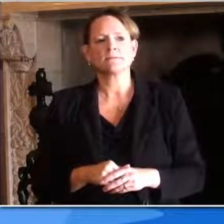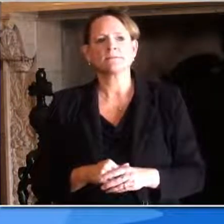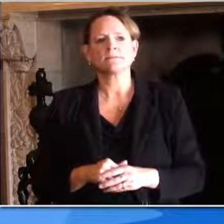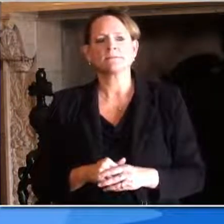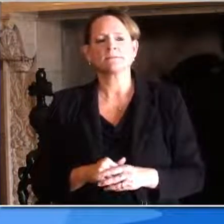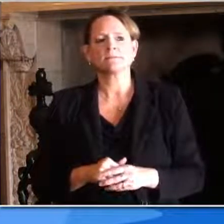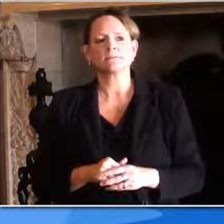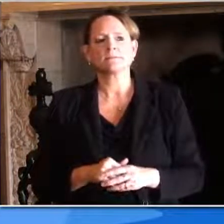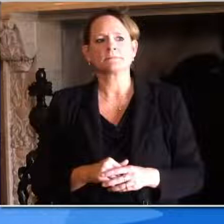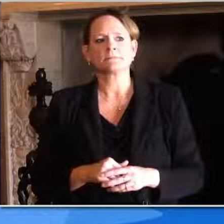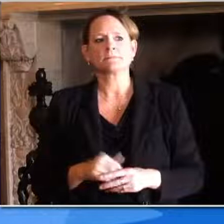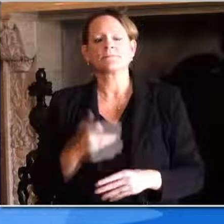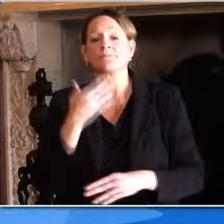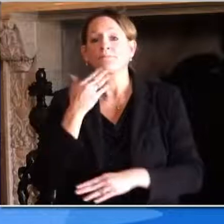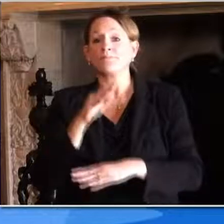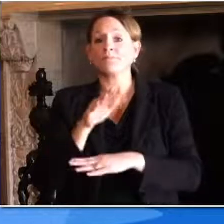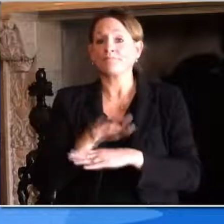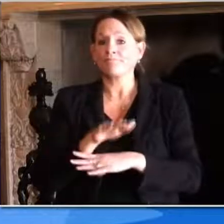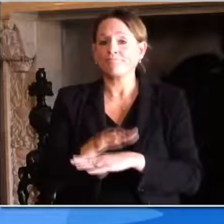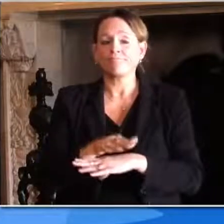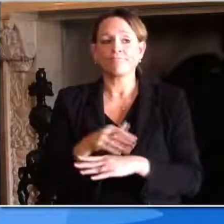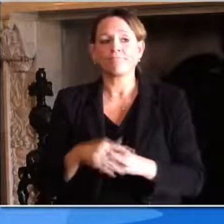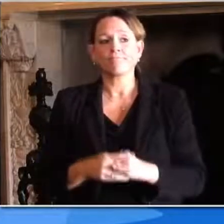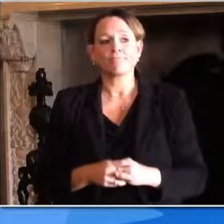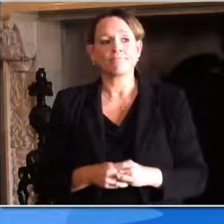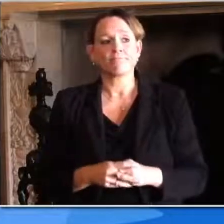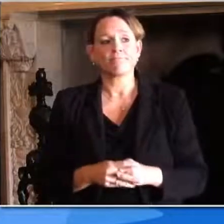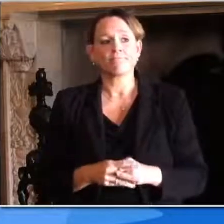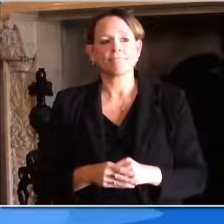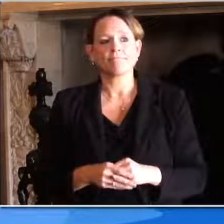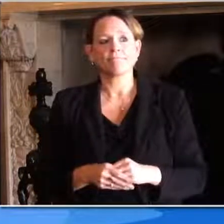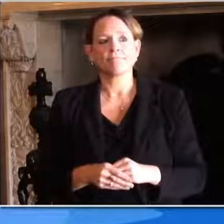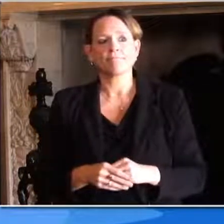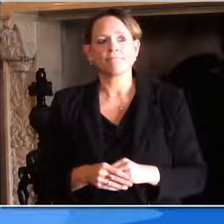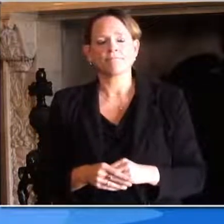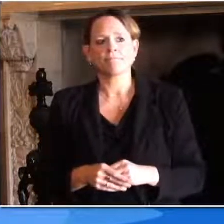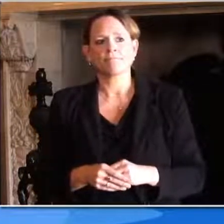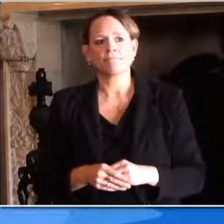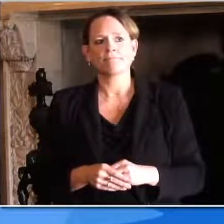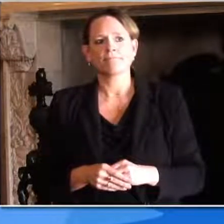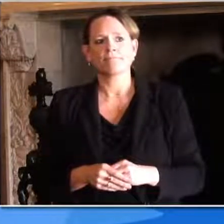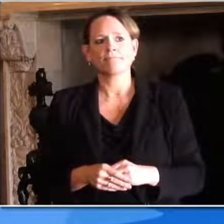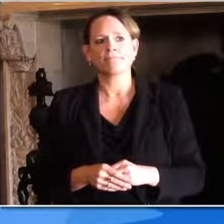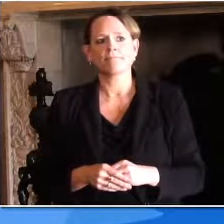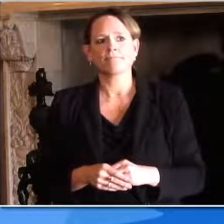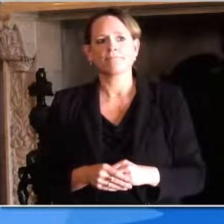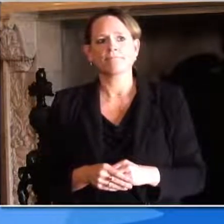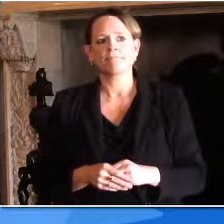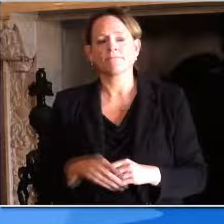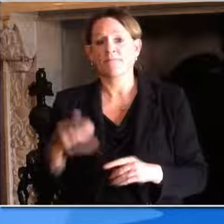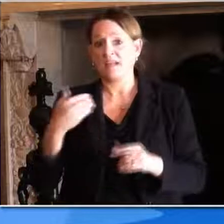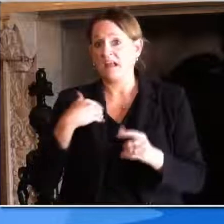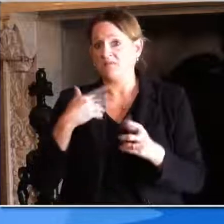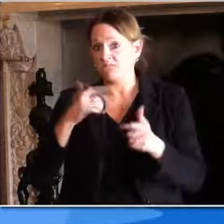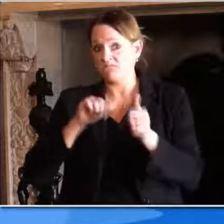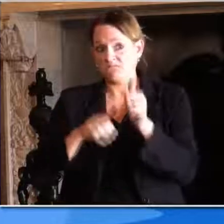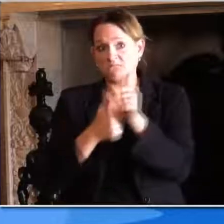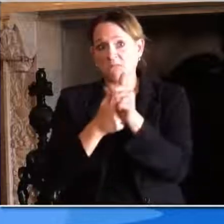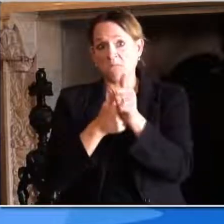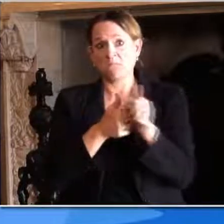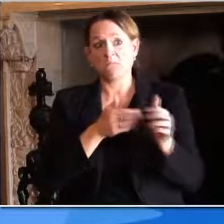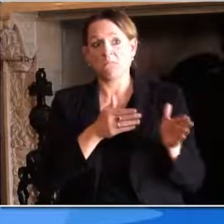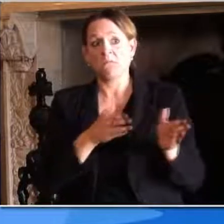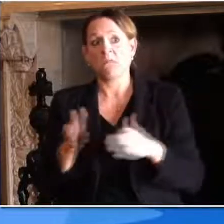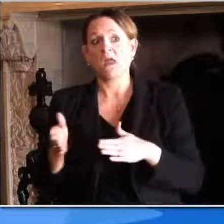Hi, good afternoon. Does the state have any sort of, I guess, backup plan in case this new order follows